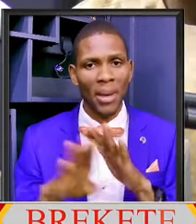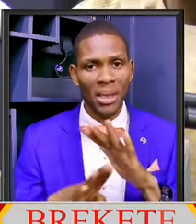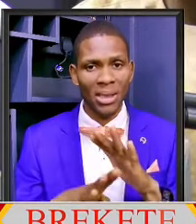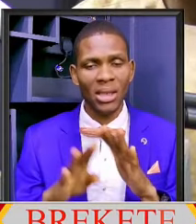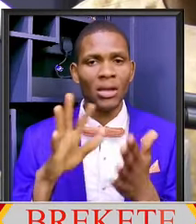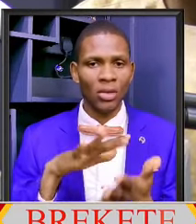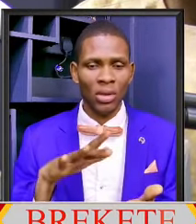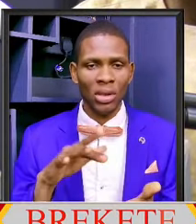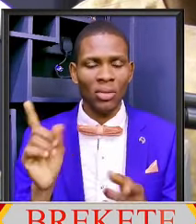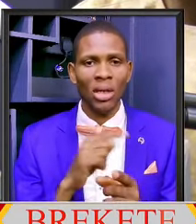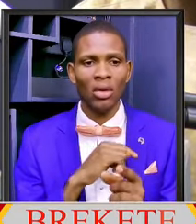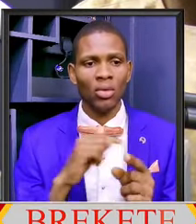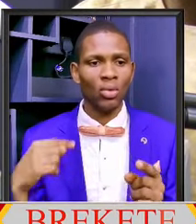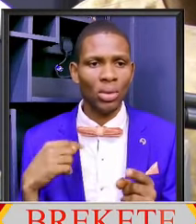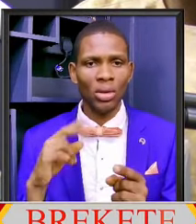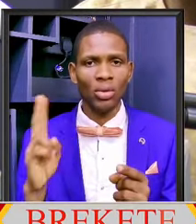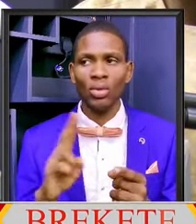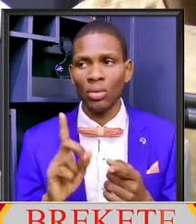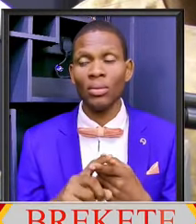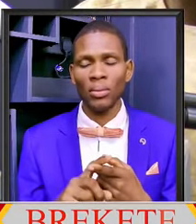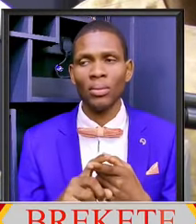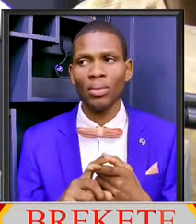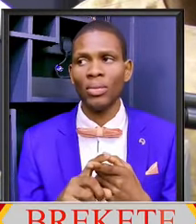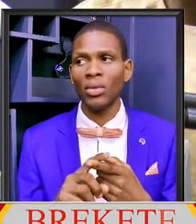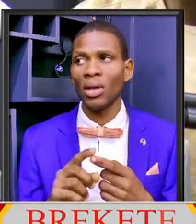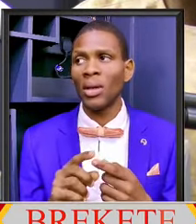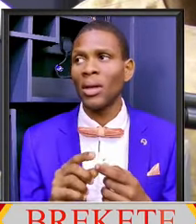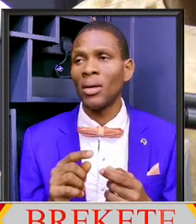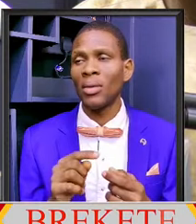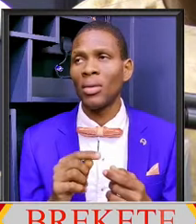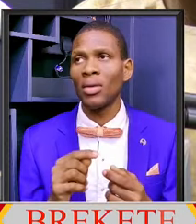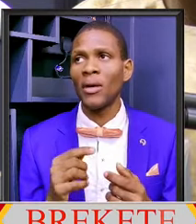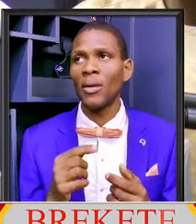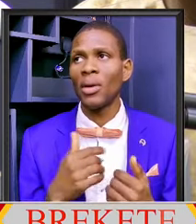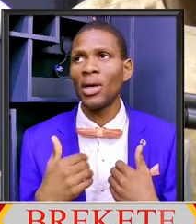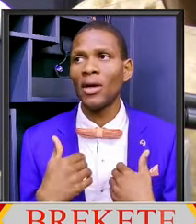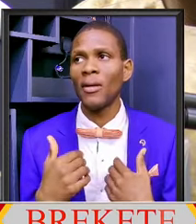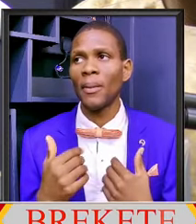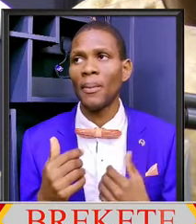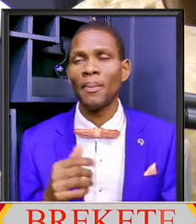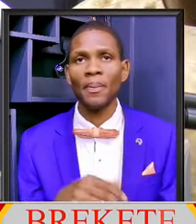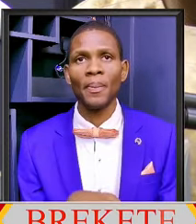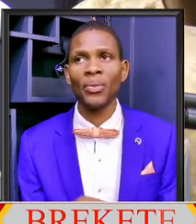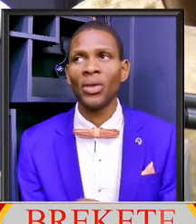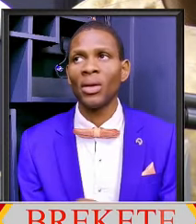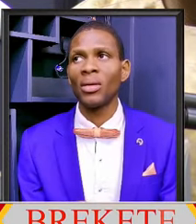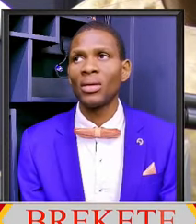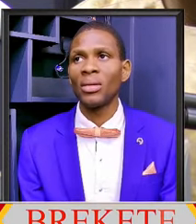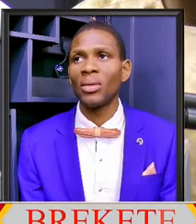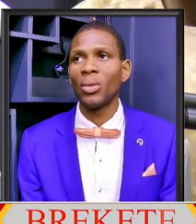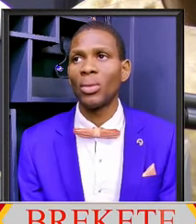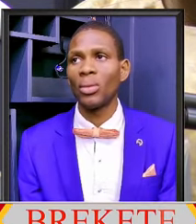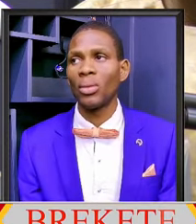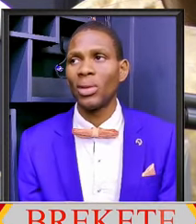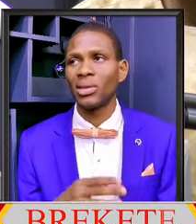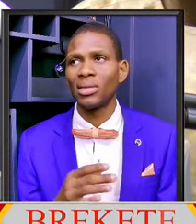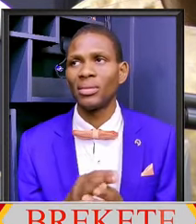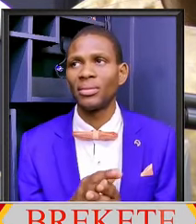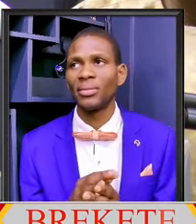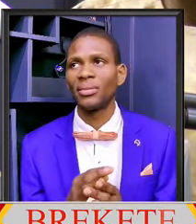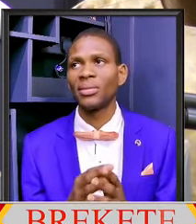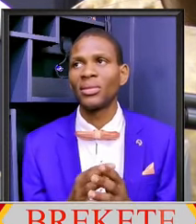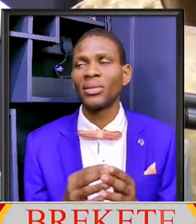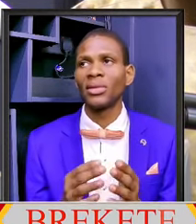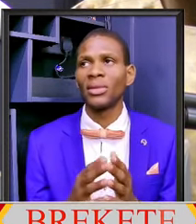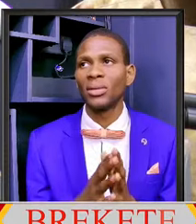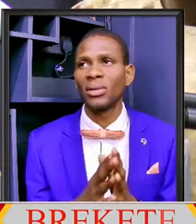Where we teach students on, we have IGMP exams, where A-level exam, we call it A-level